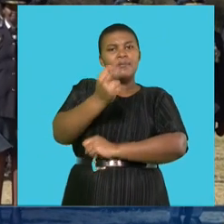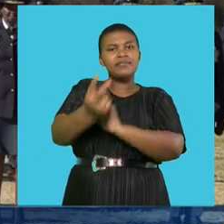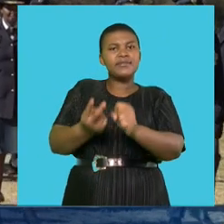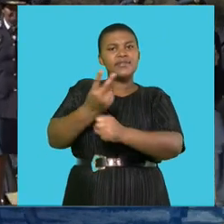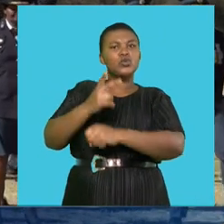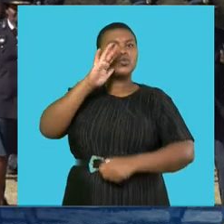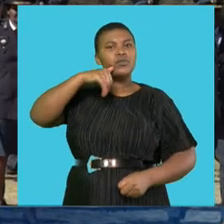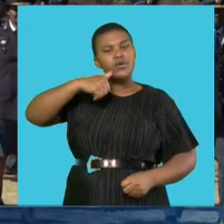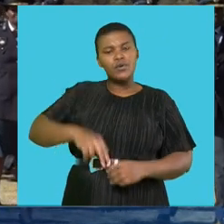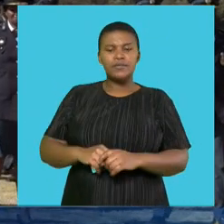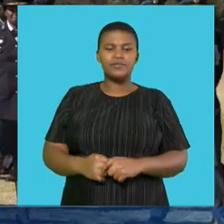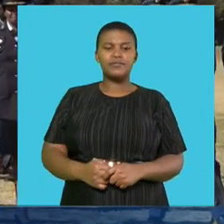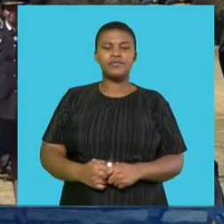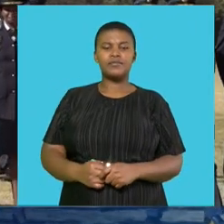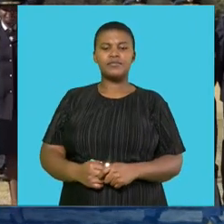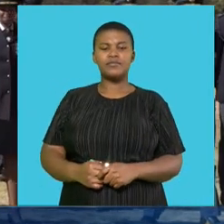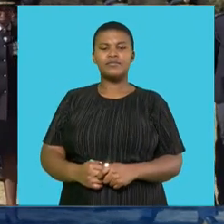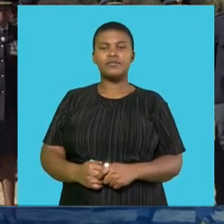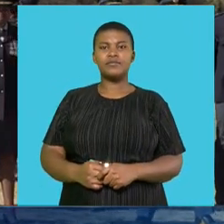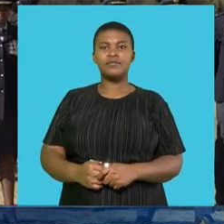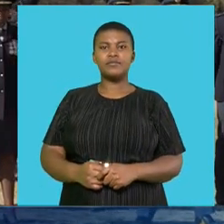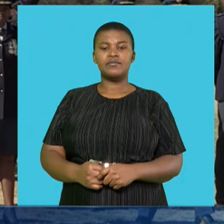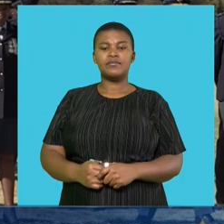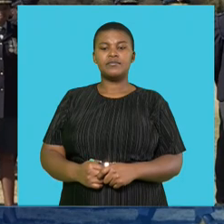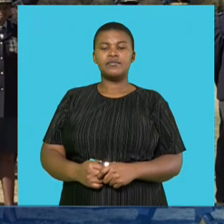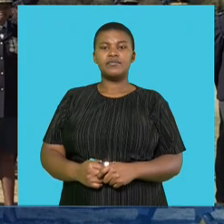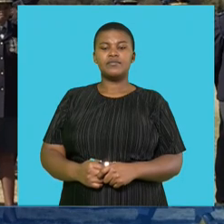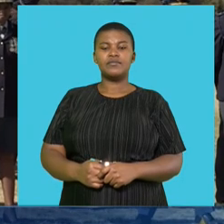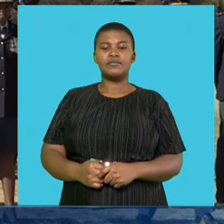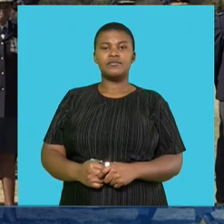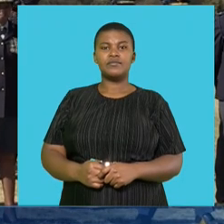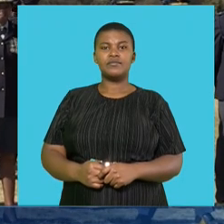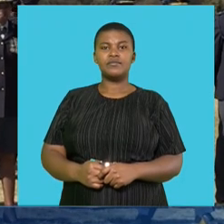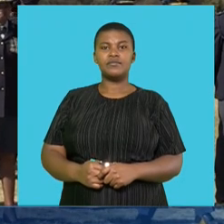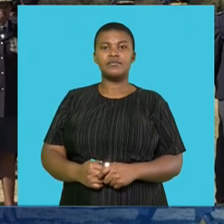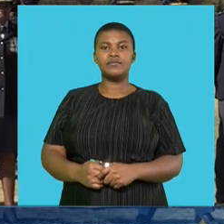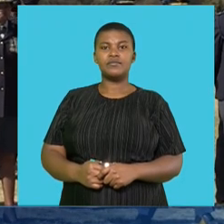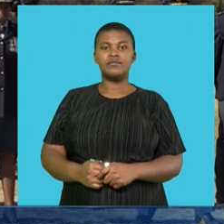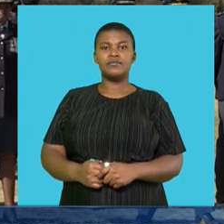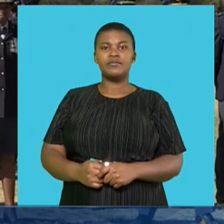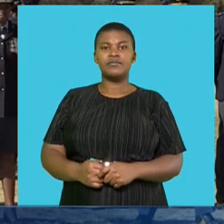at this ez dabe enize so eto tv ngin nongo lunga mtembo ngin setuane